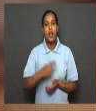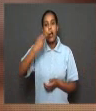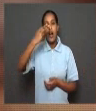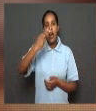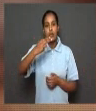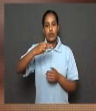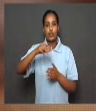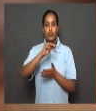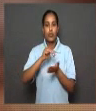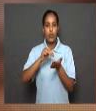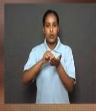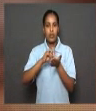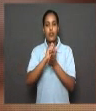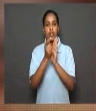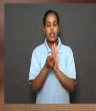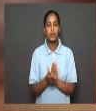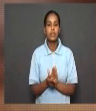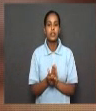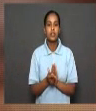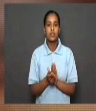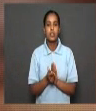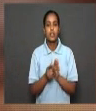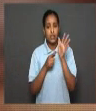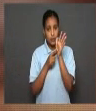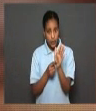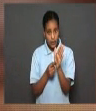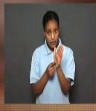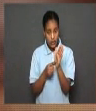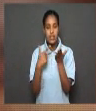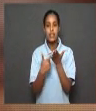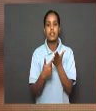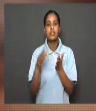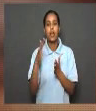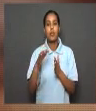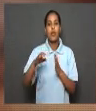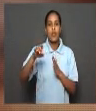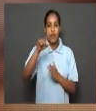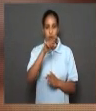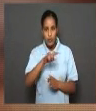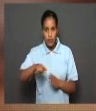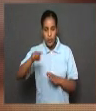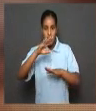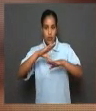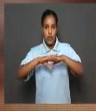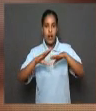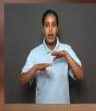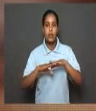Hydrogen molecules, for example, display this type of orbital overlap.